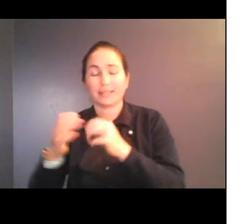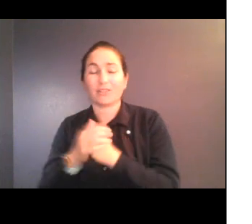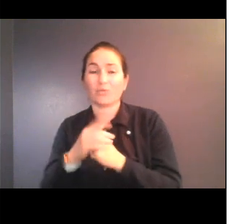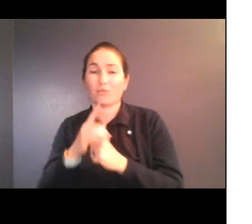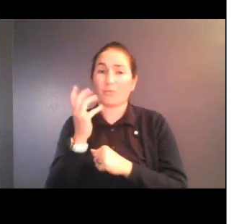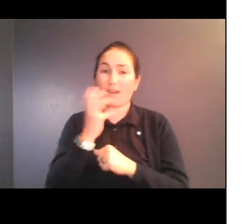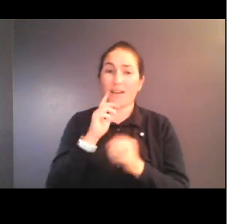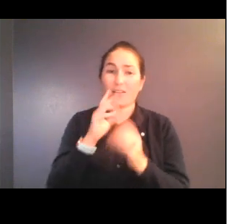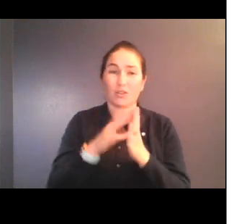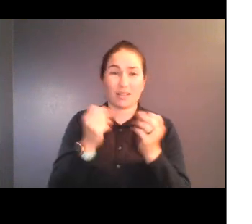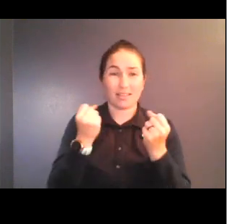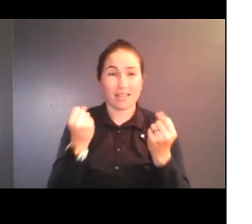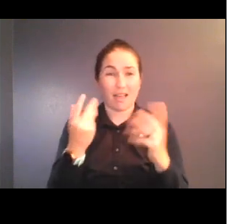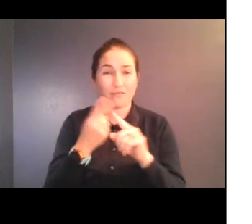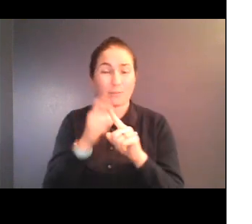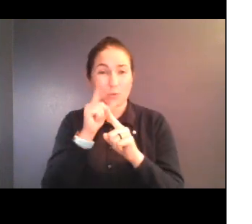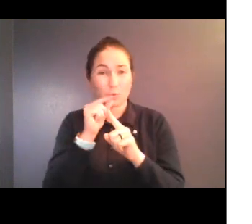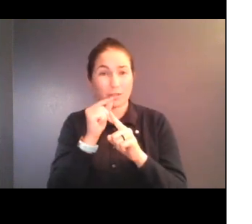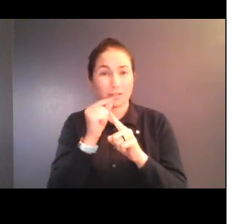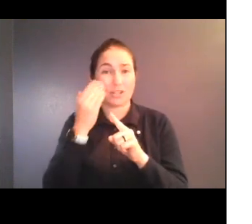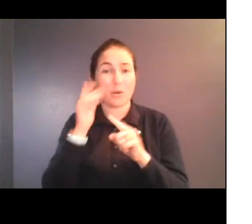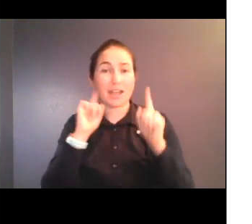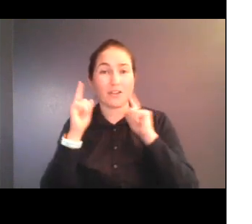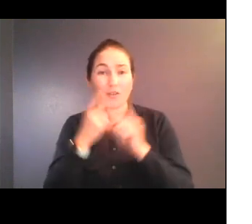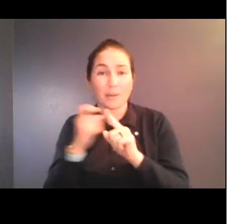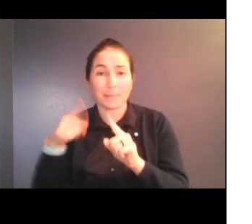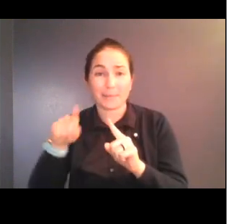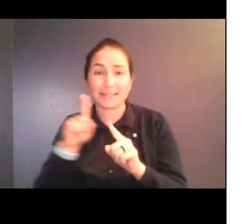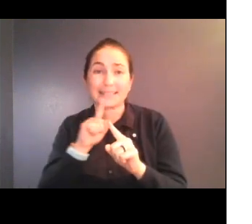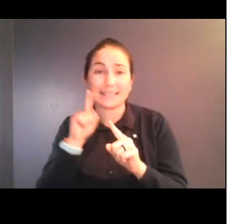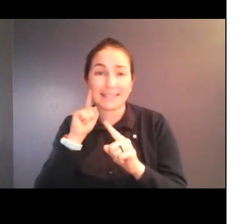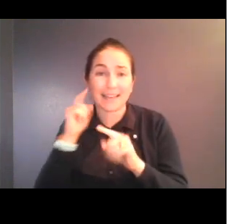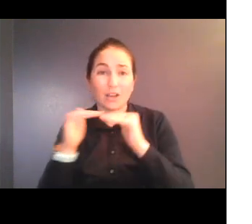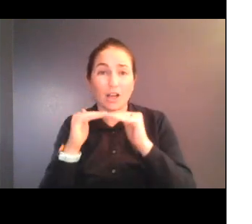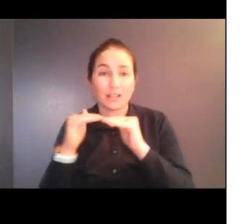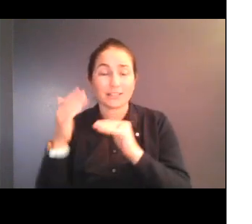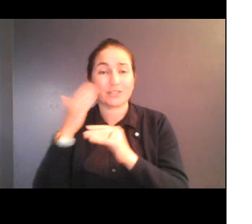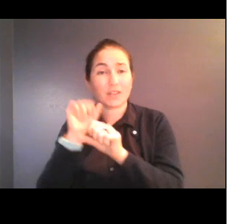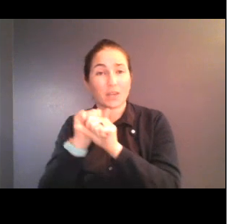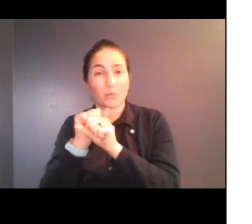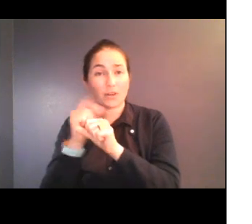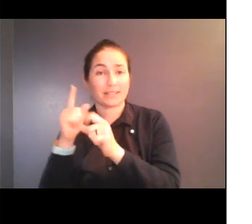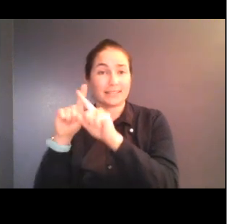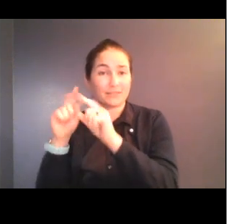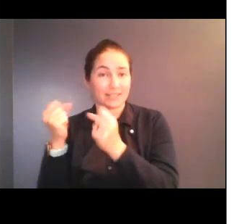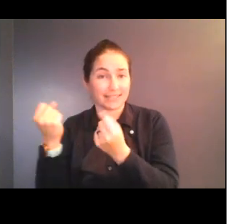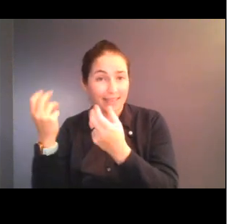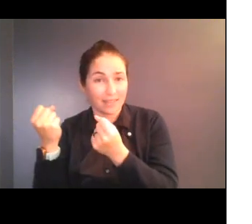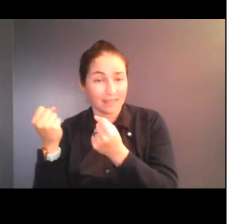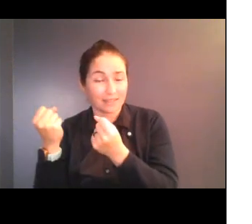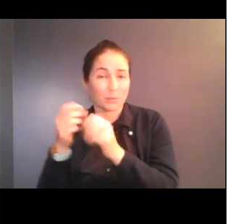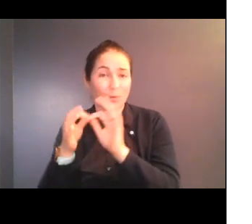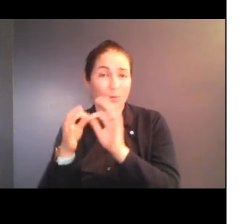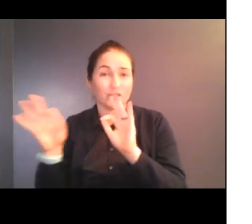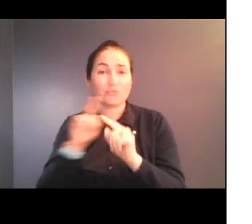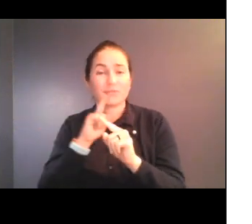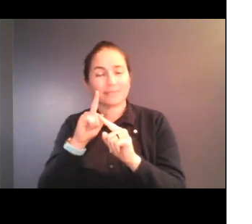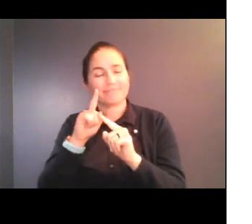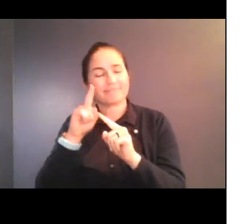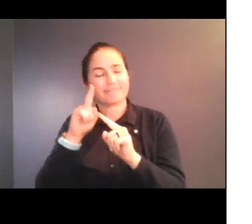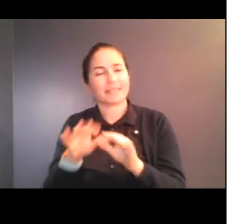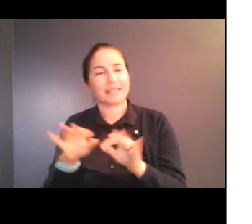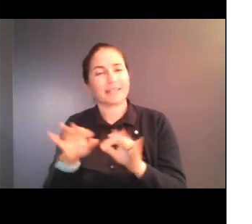I get to hear from my deaf colleagues that are working on sign languages. It's always good to remember when I'm,